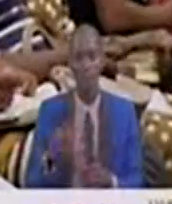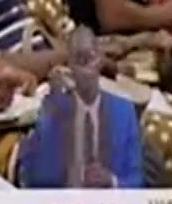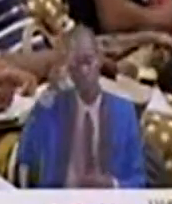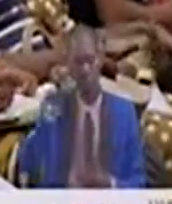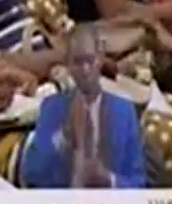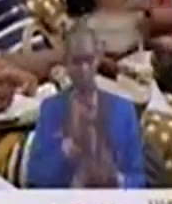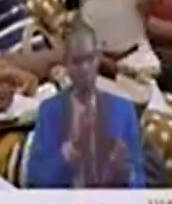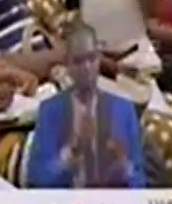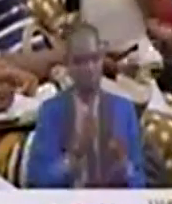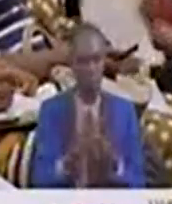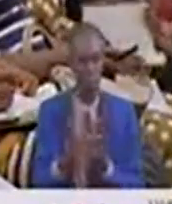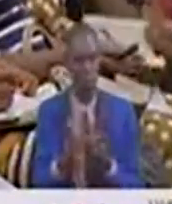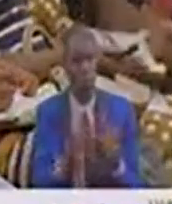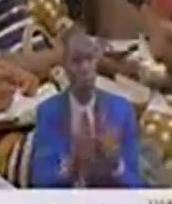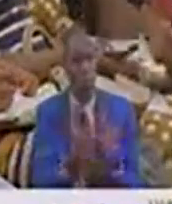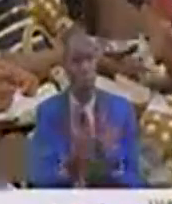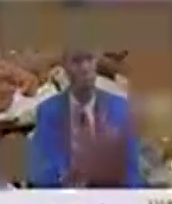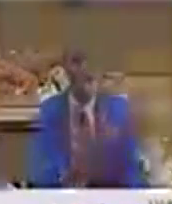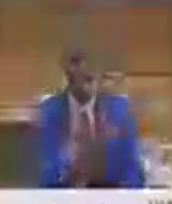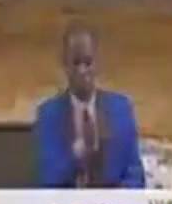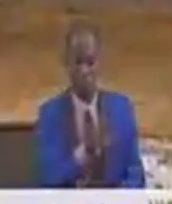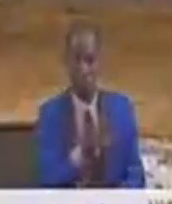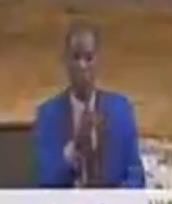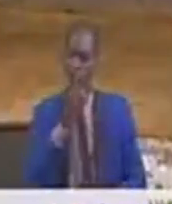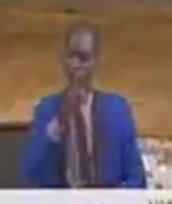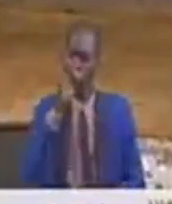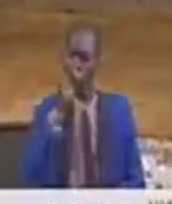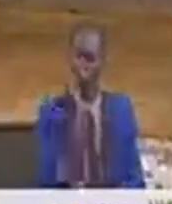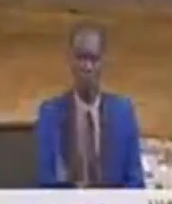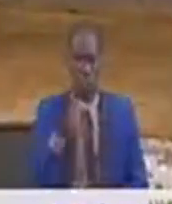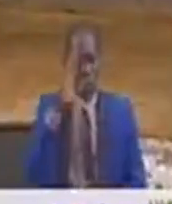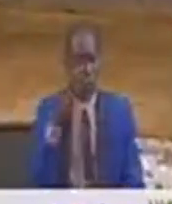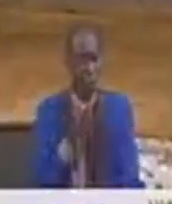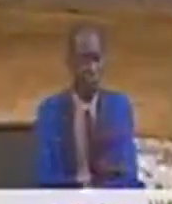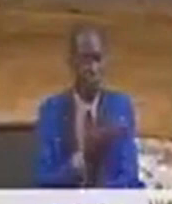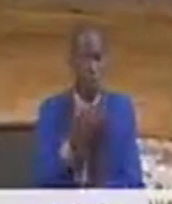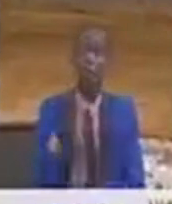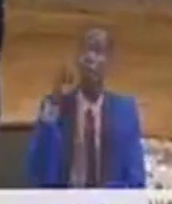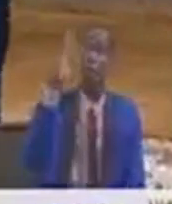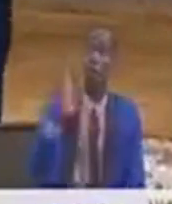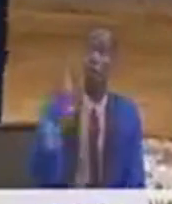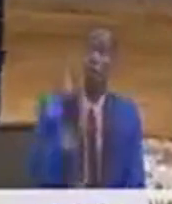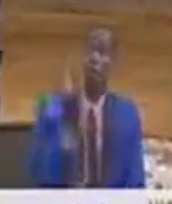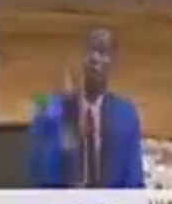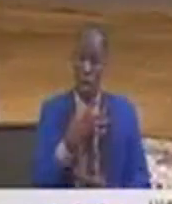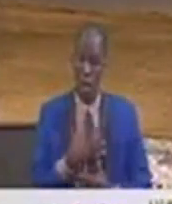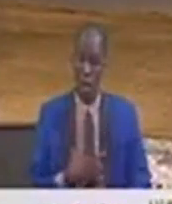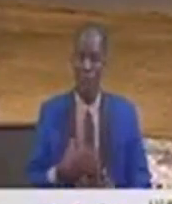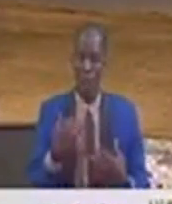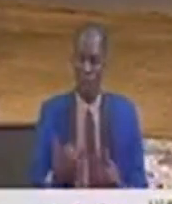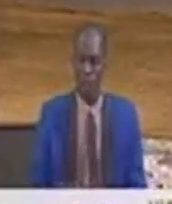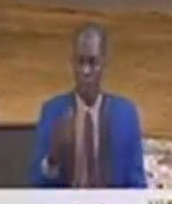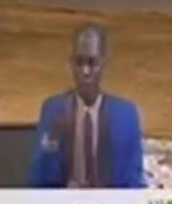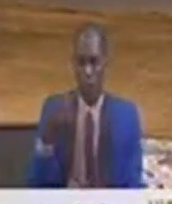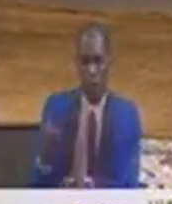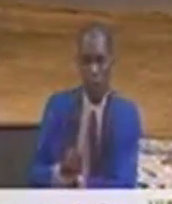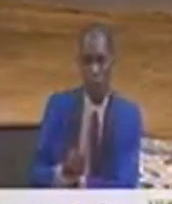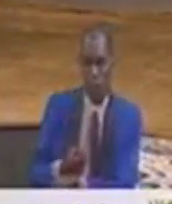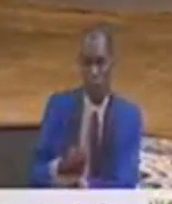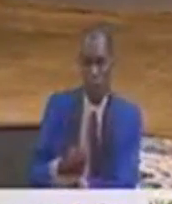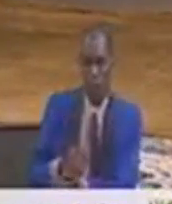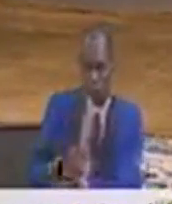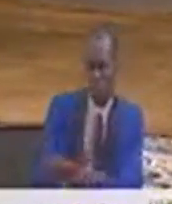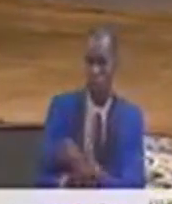Him, if thou be the Son of God, command this stone that it be made bread.